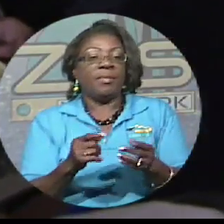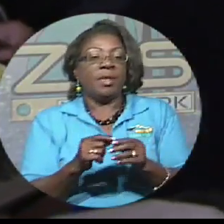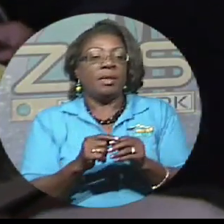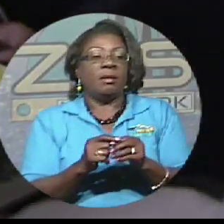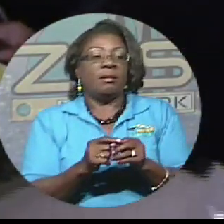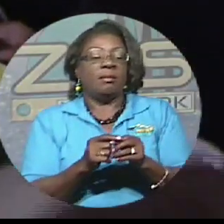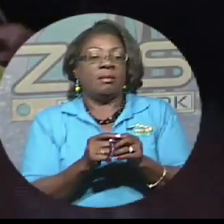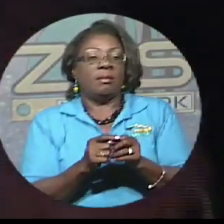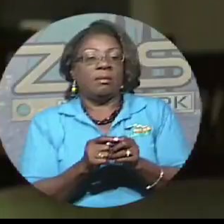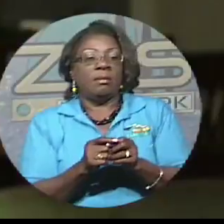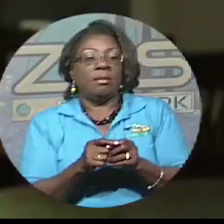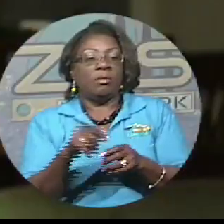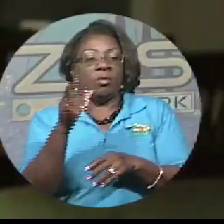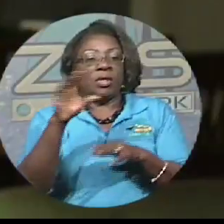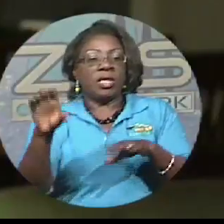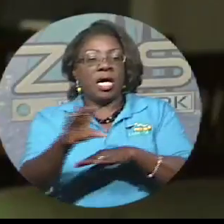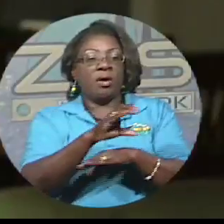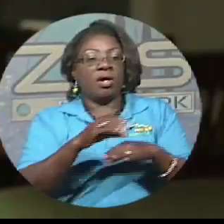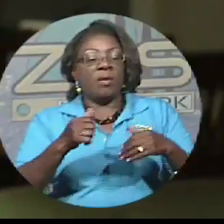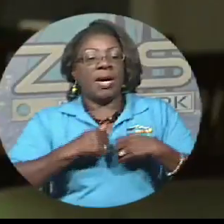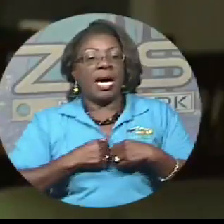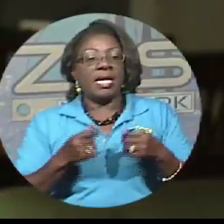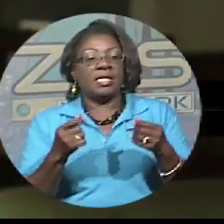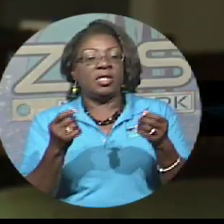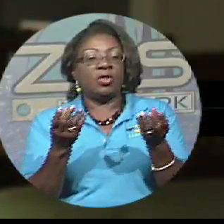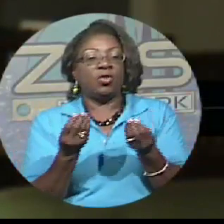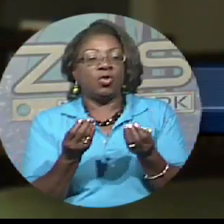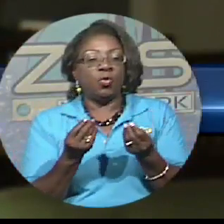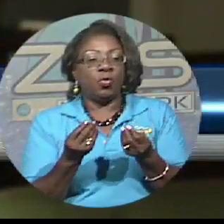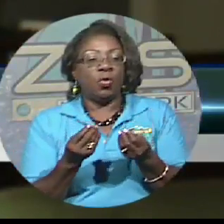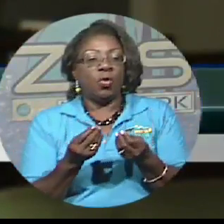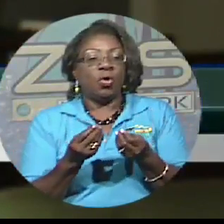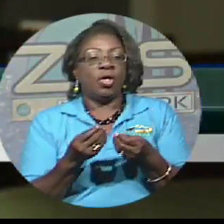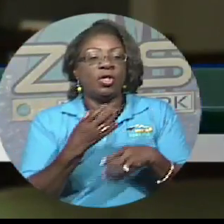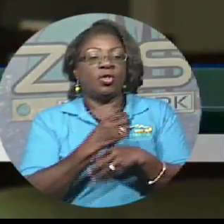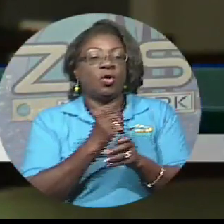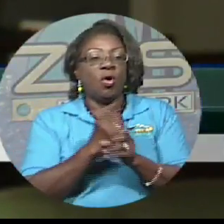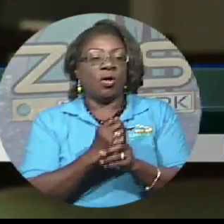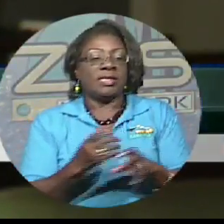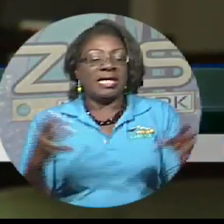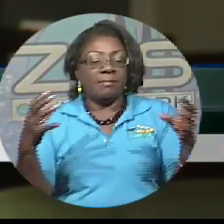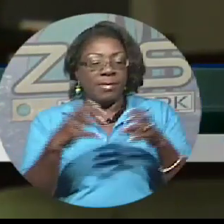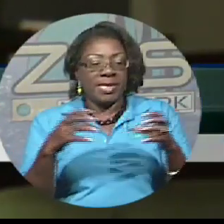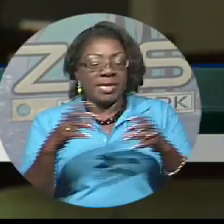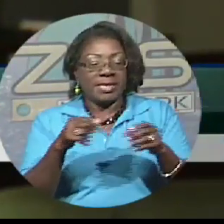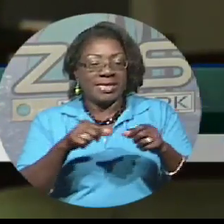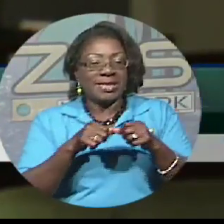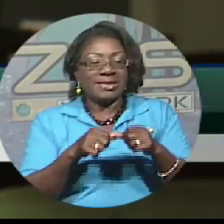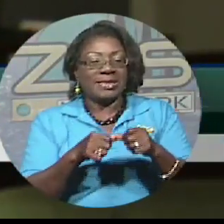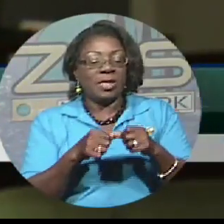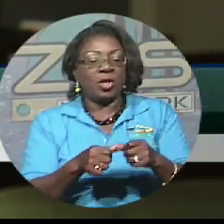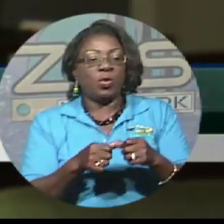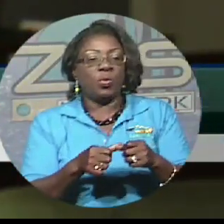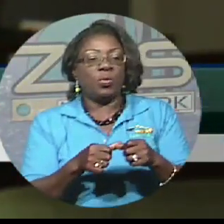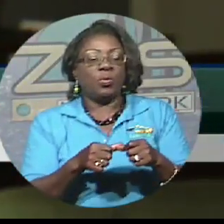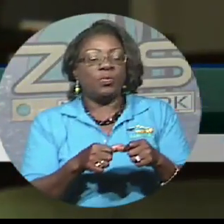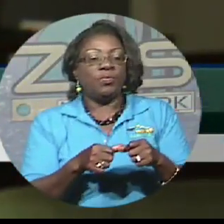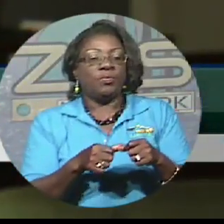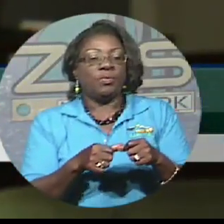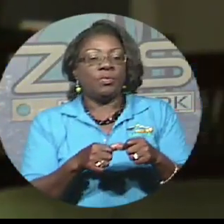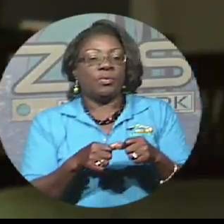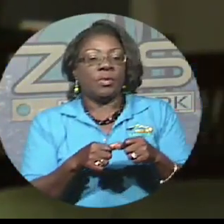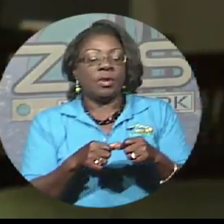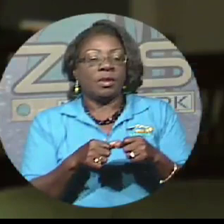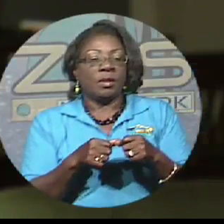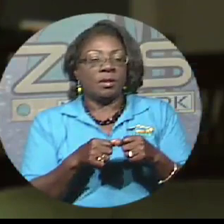CARICOM. I think what CARICOM has to do is to make a strong call for these meetings to be resumed, and that you let the Dominican Republic know that this